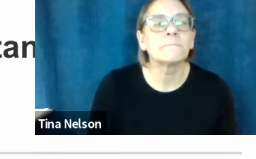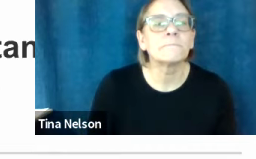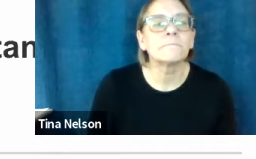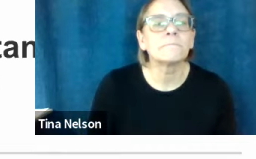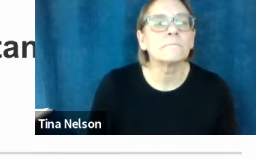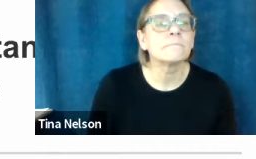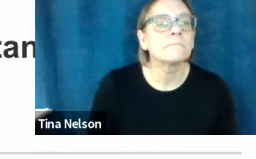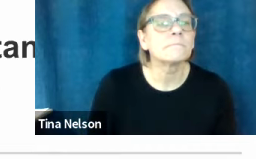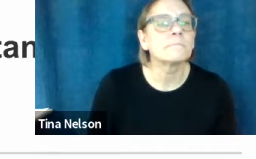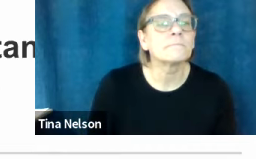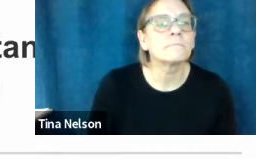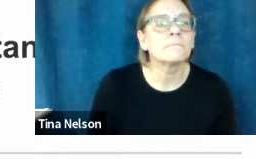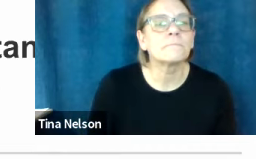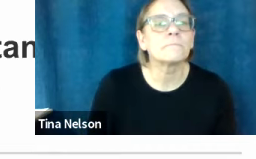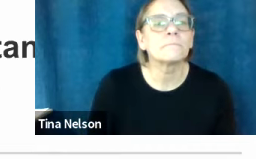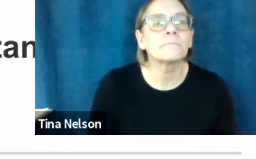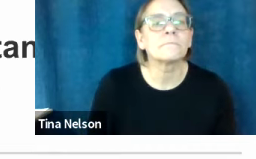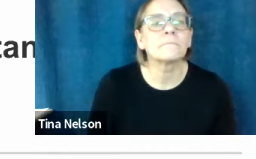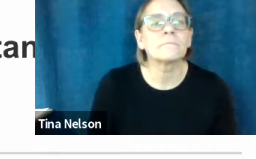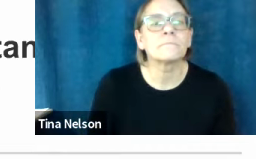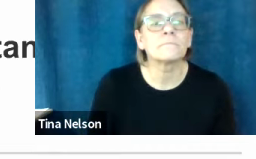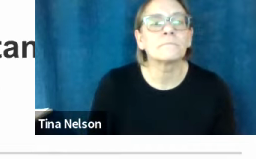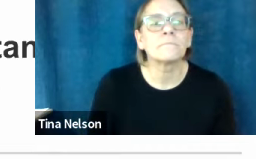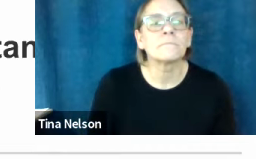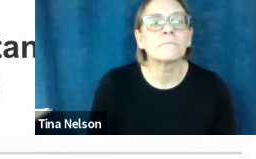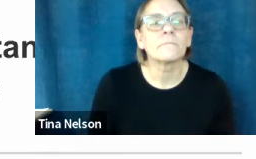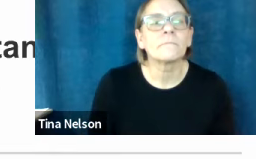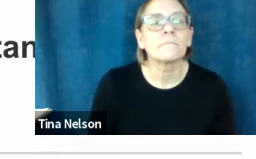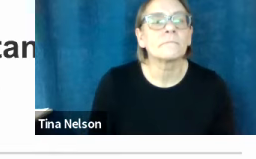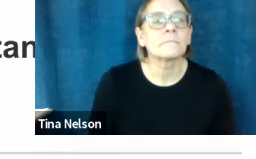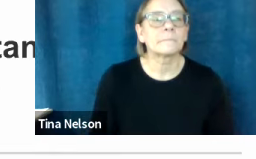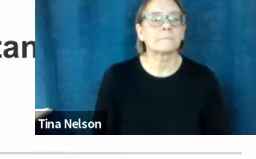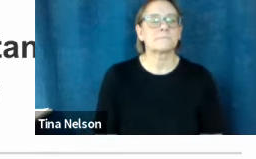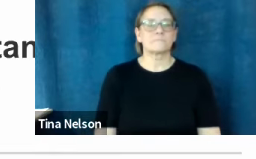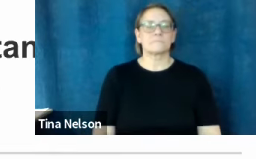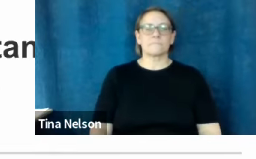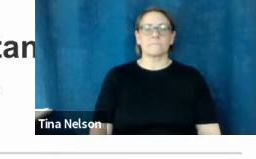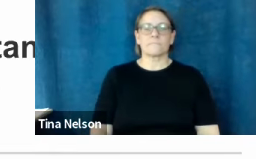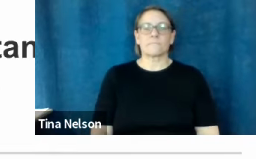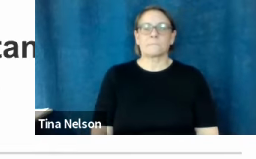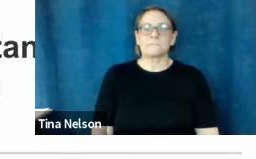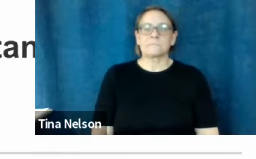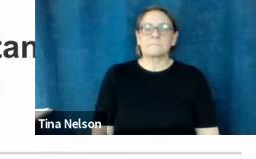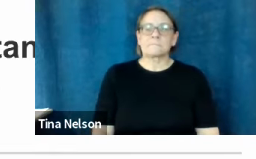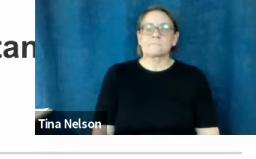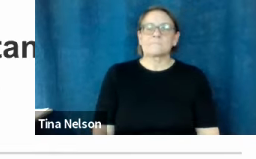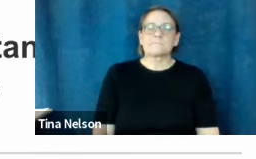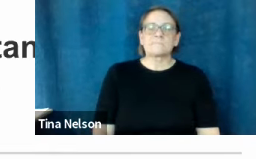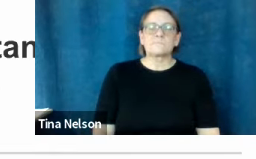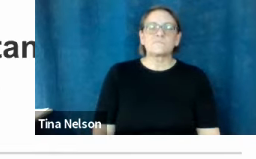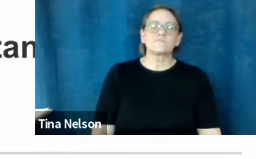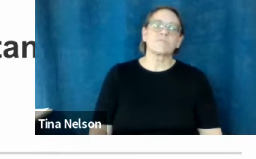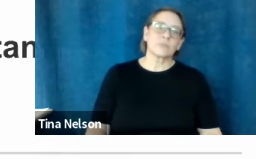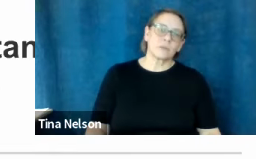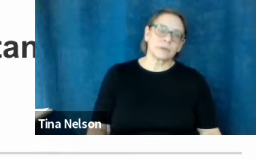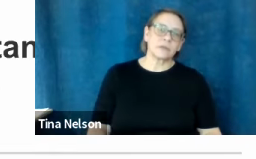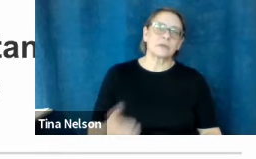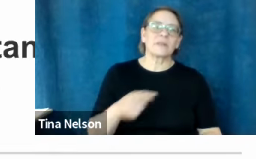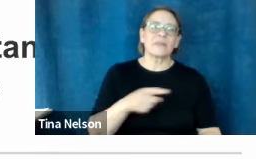a nutshell, it's